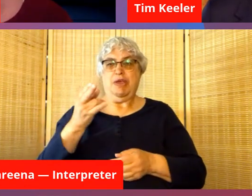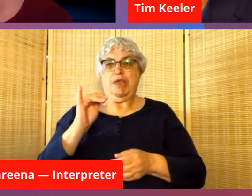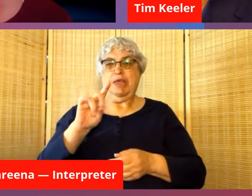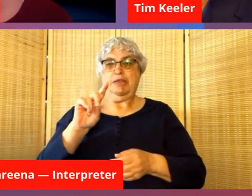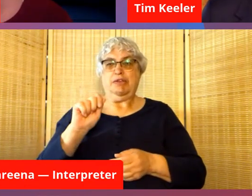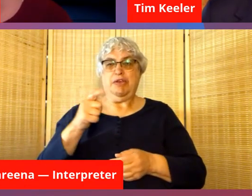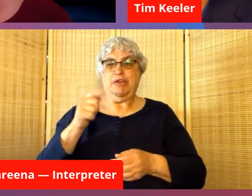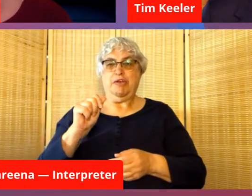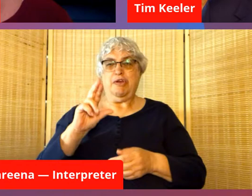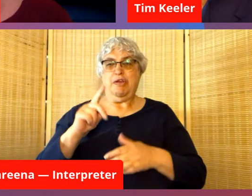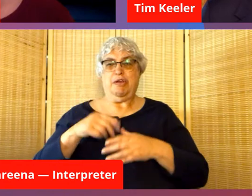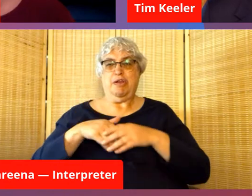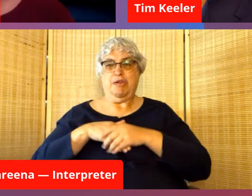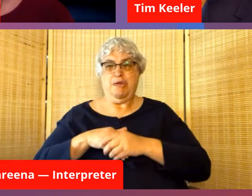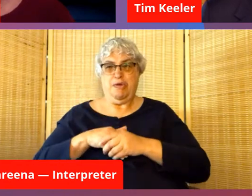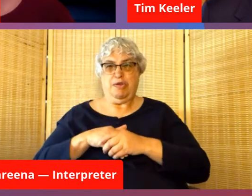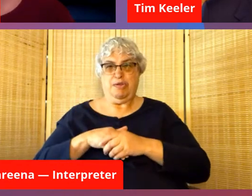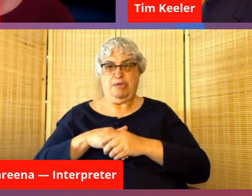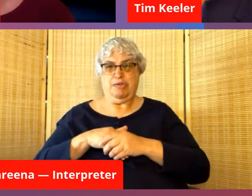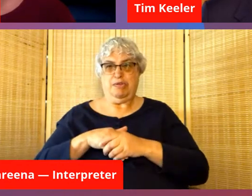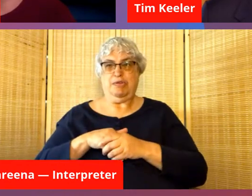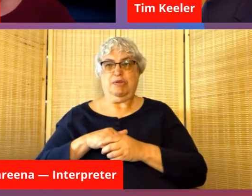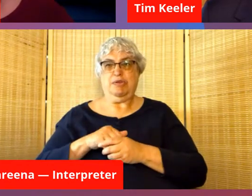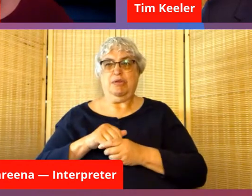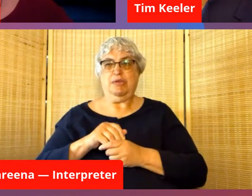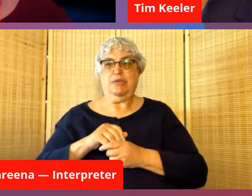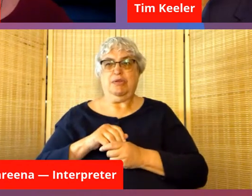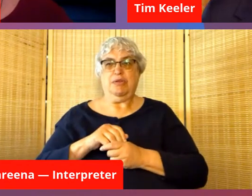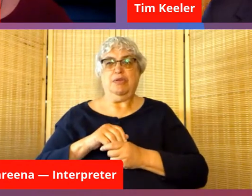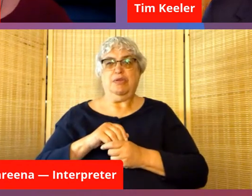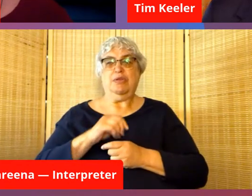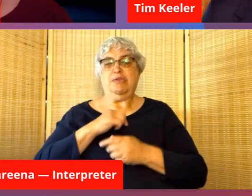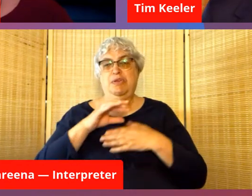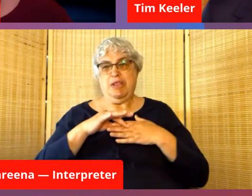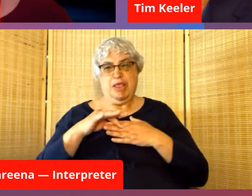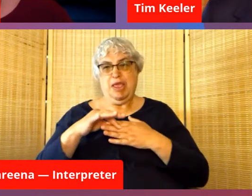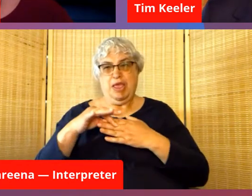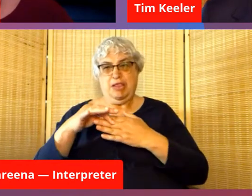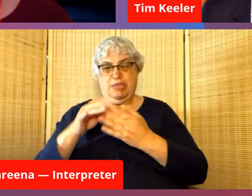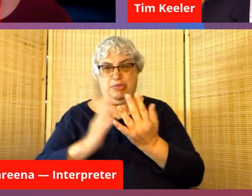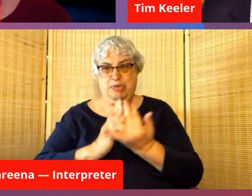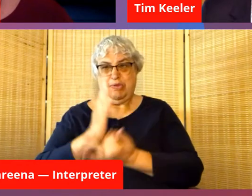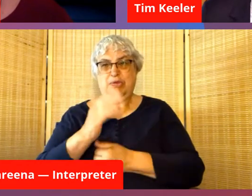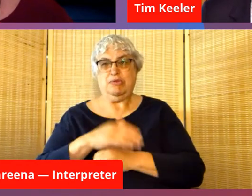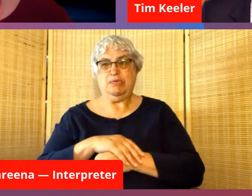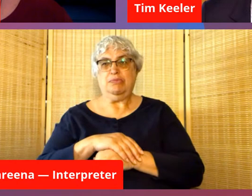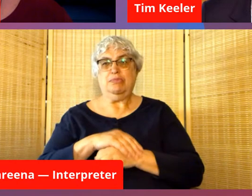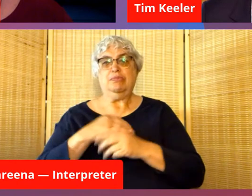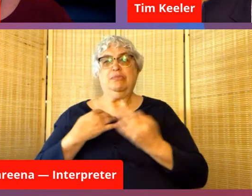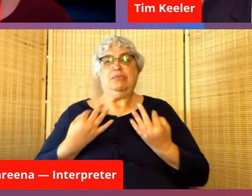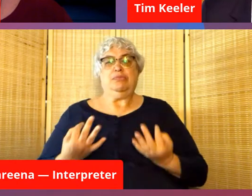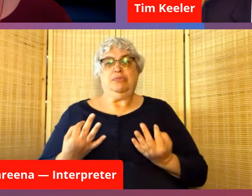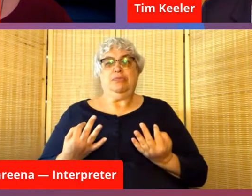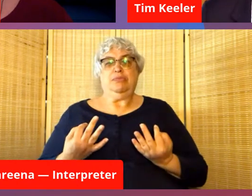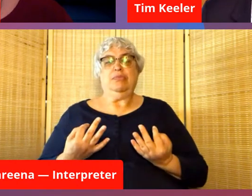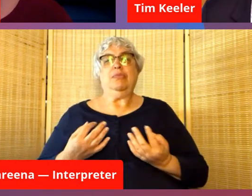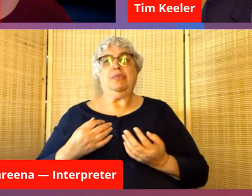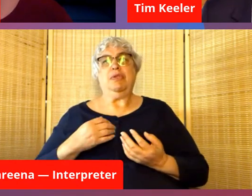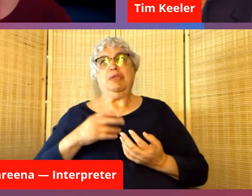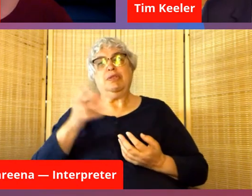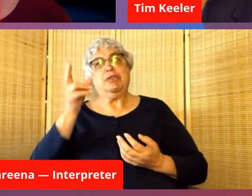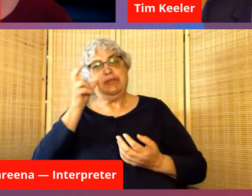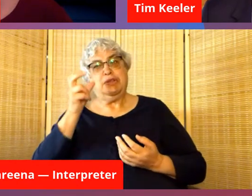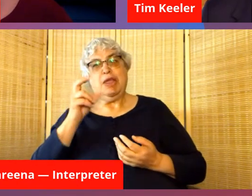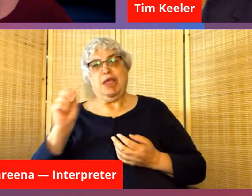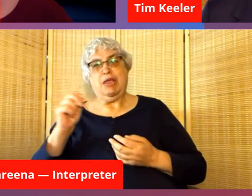and hold her hand. And she led him through it. I know it was a meditative experience for us listening to it, and also